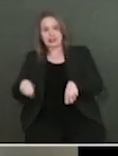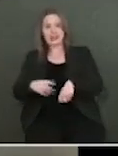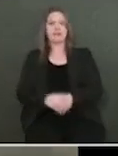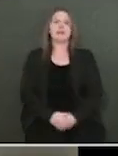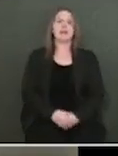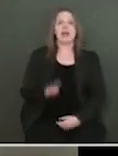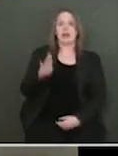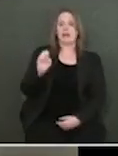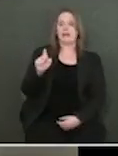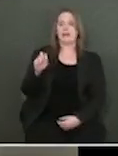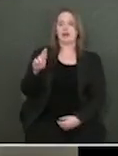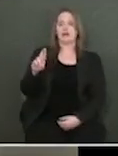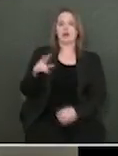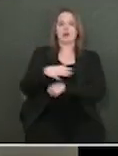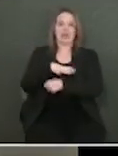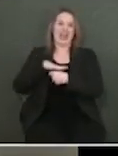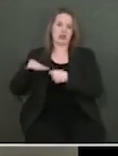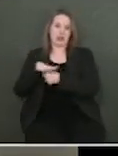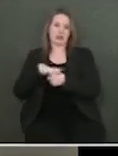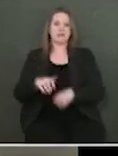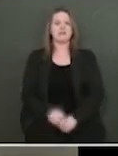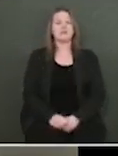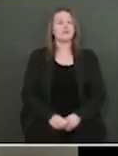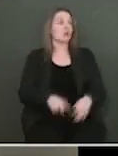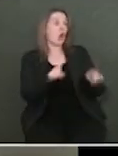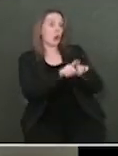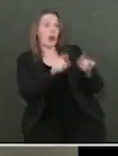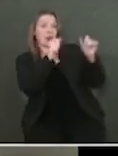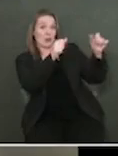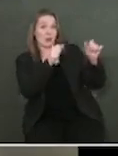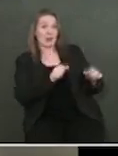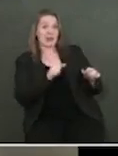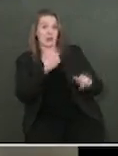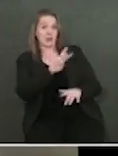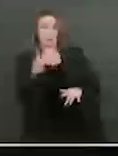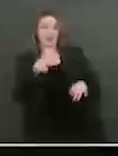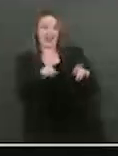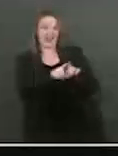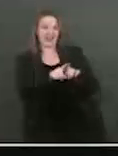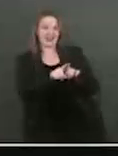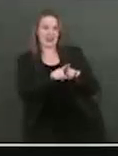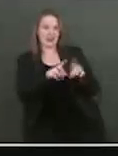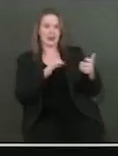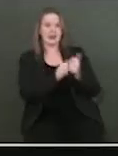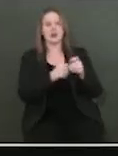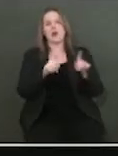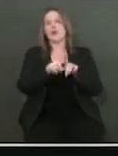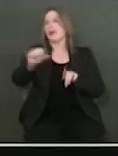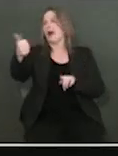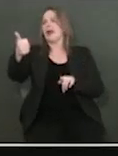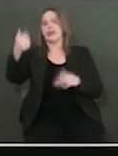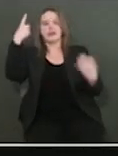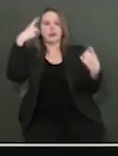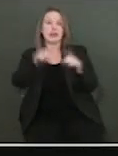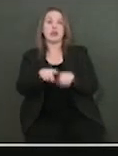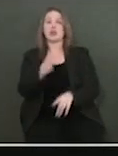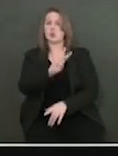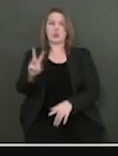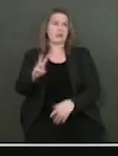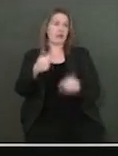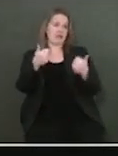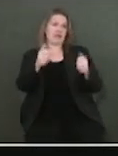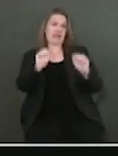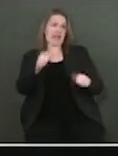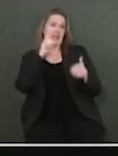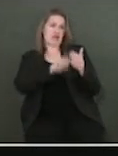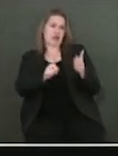city. And Laura, next question. Laura will also be posting updates to our website, as I'm sure everybody else will as well. So website's a good spot to go